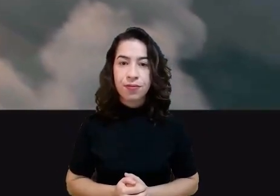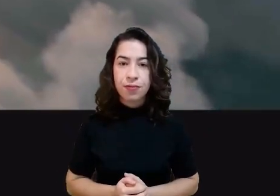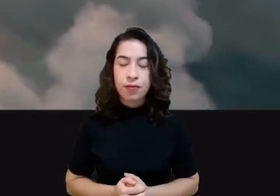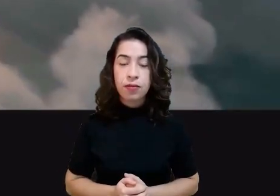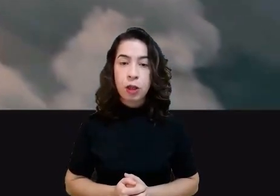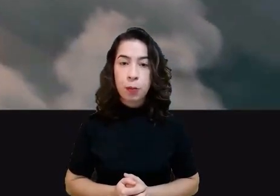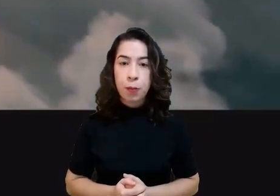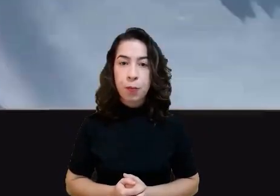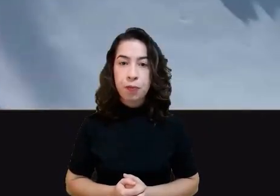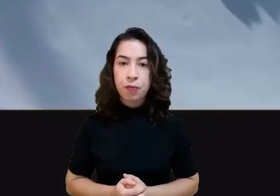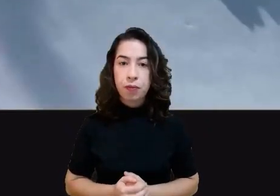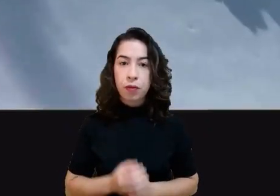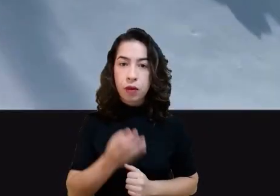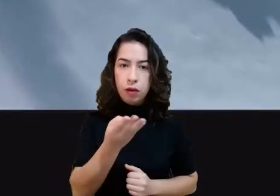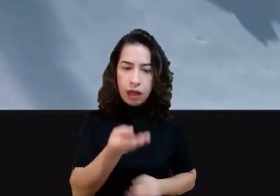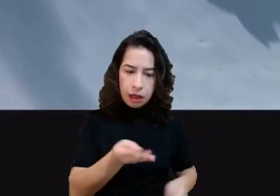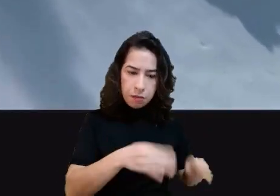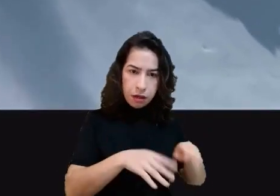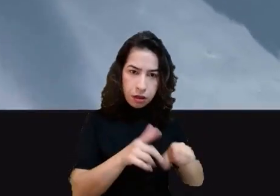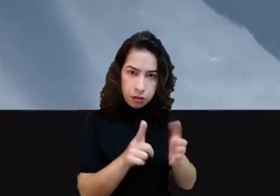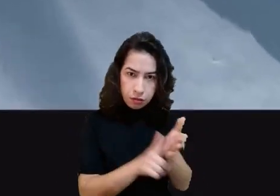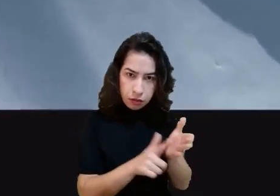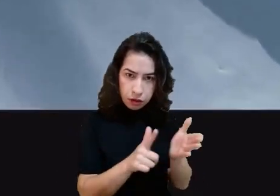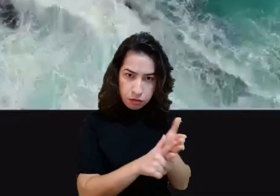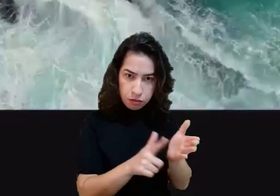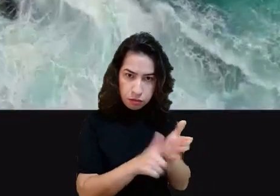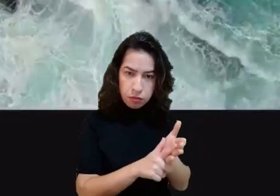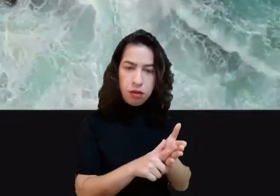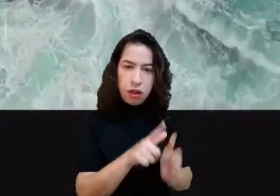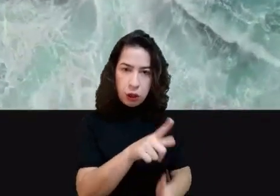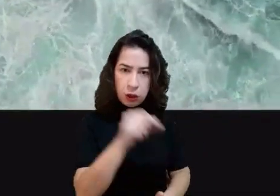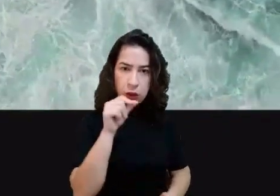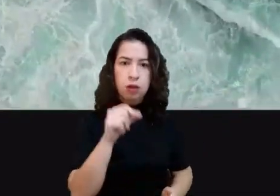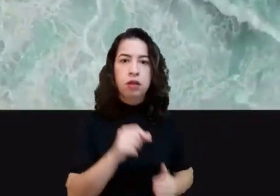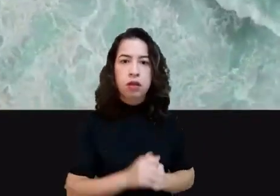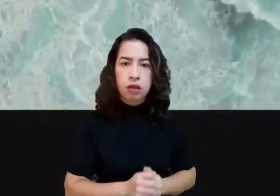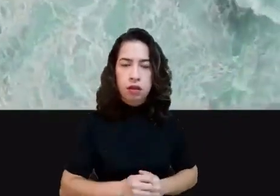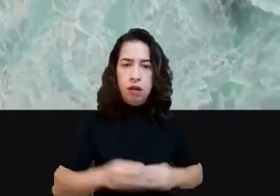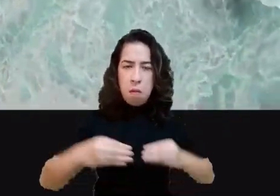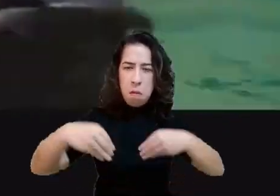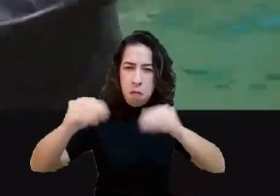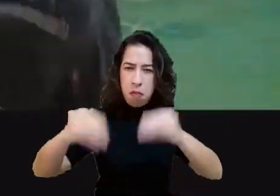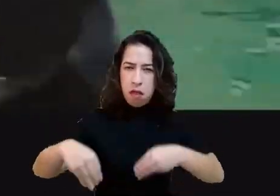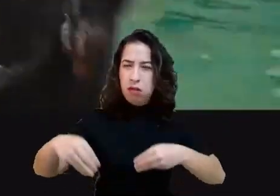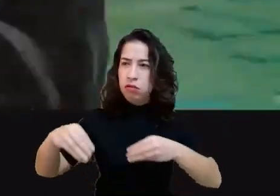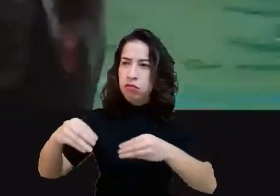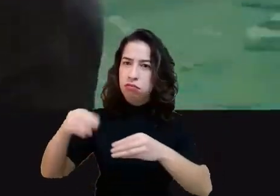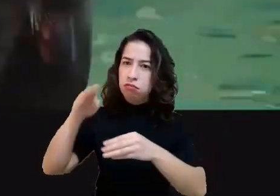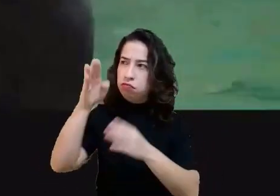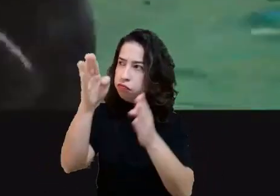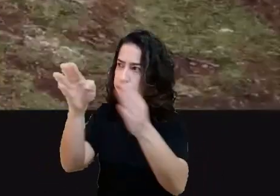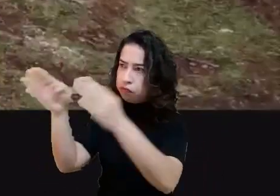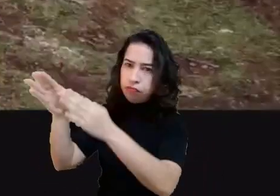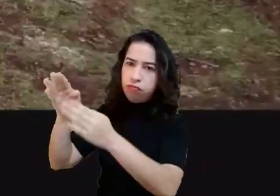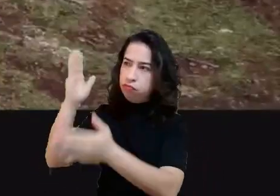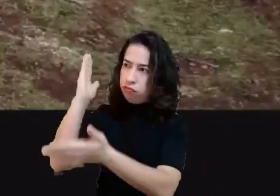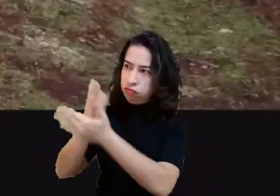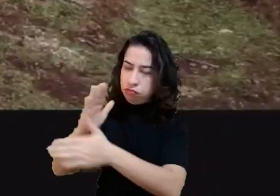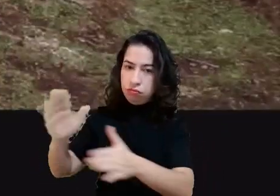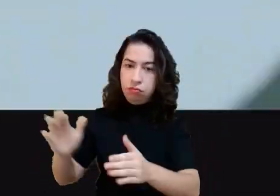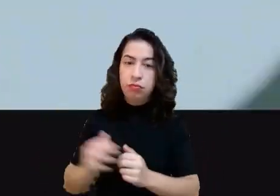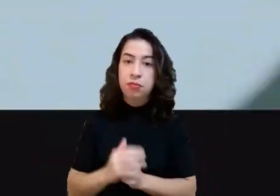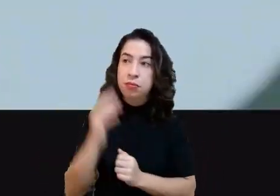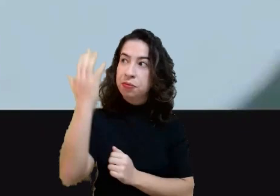When you choose paper packaging that's going to remove tons of plastic off the shelves and the sea,